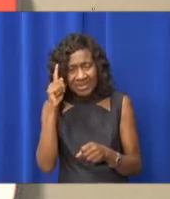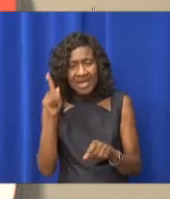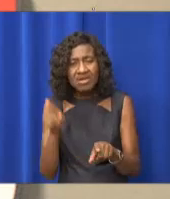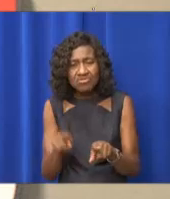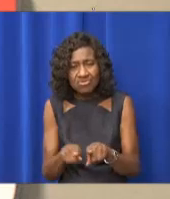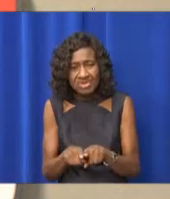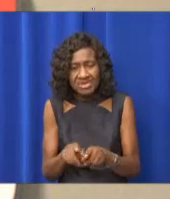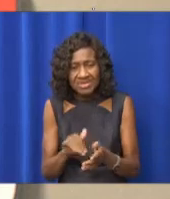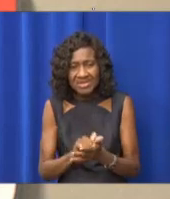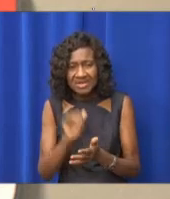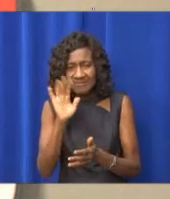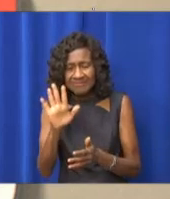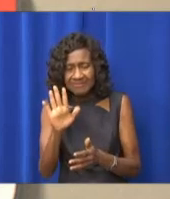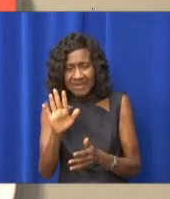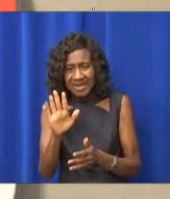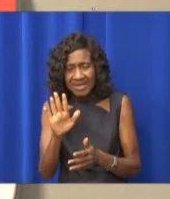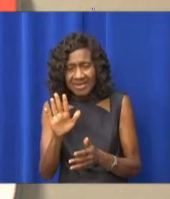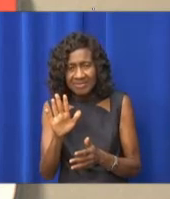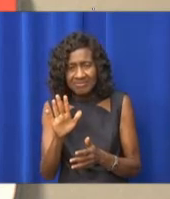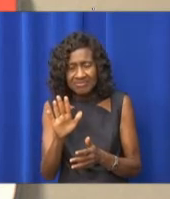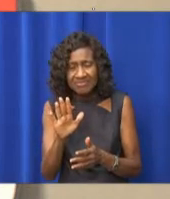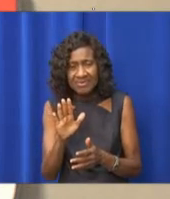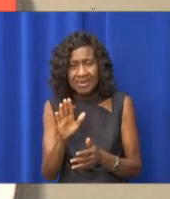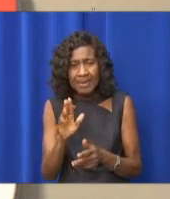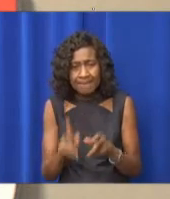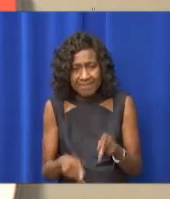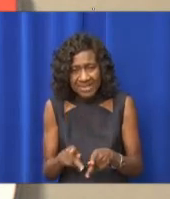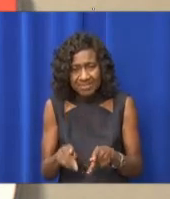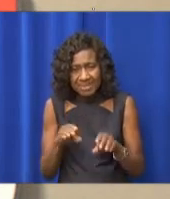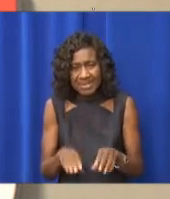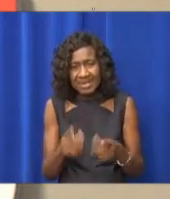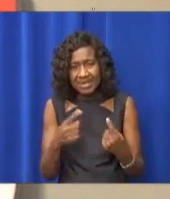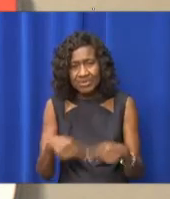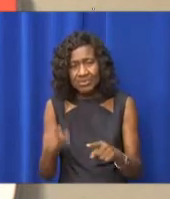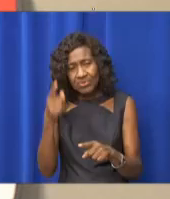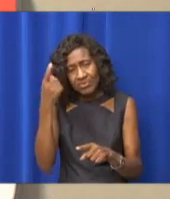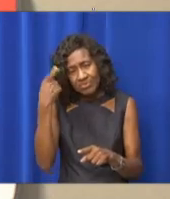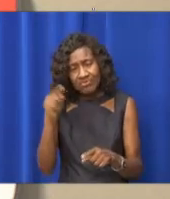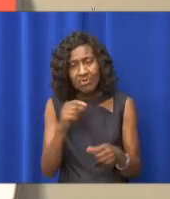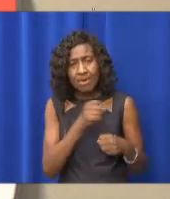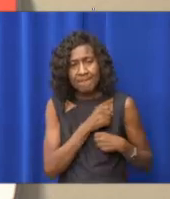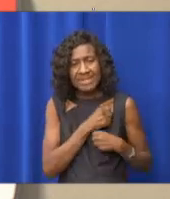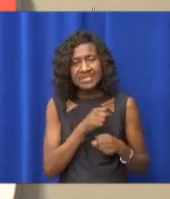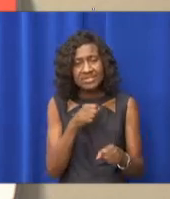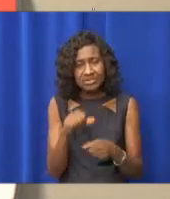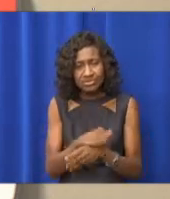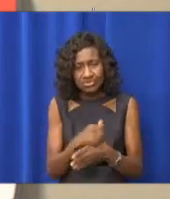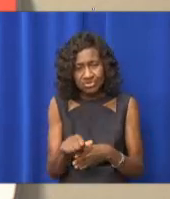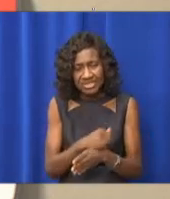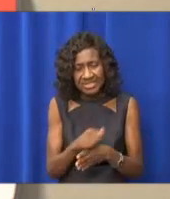go to Sandhurst for 2 months military training at the beginning of next month, of course,